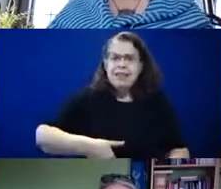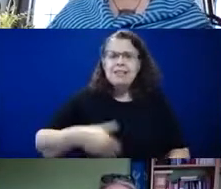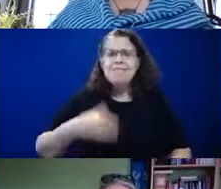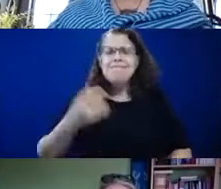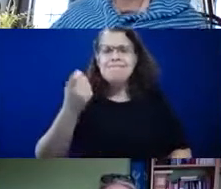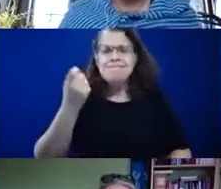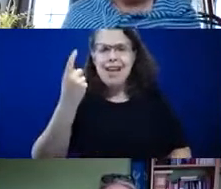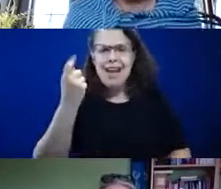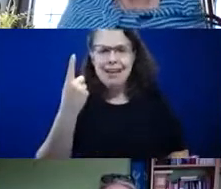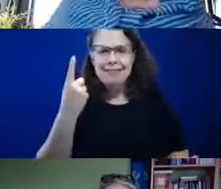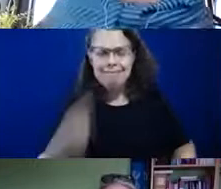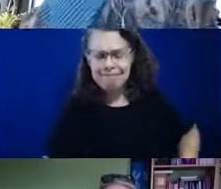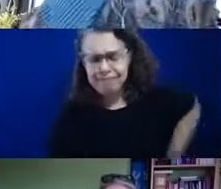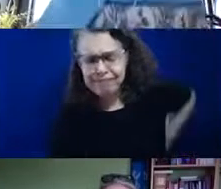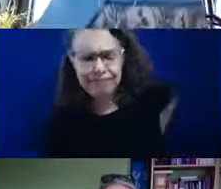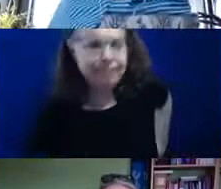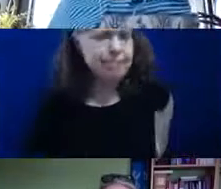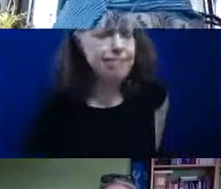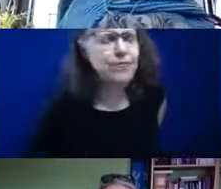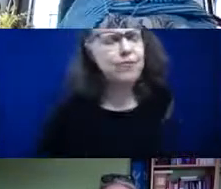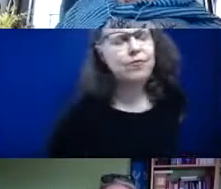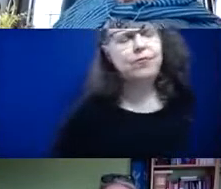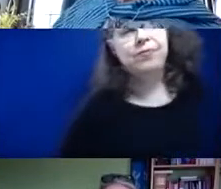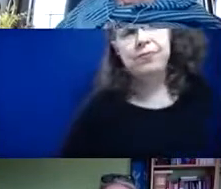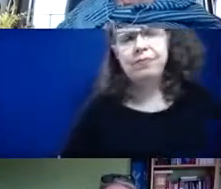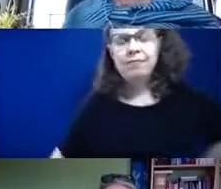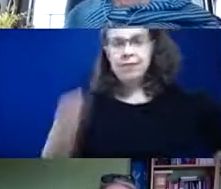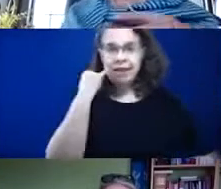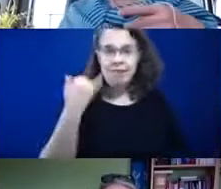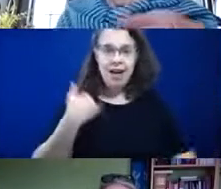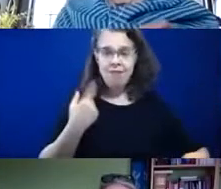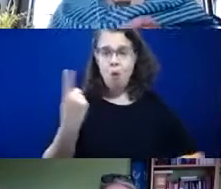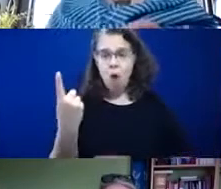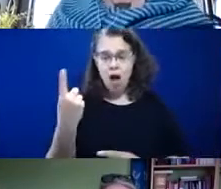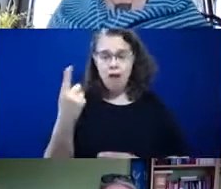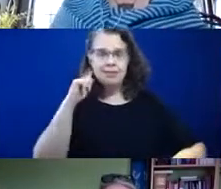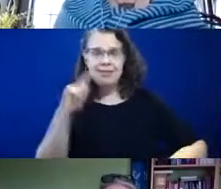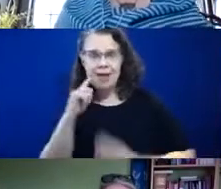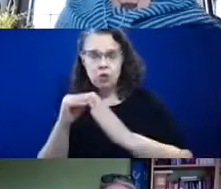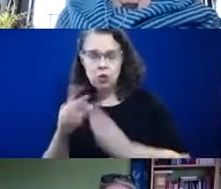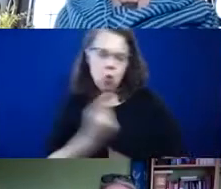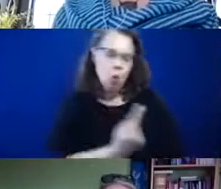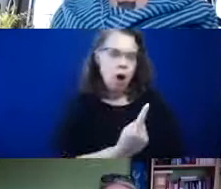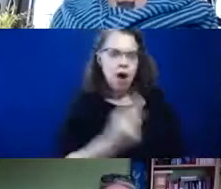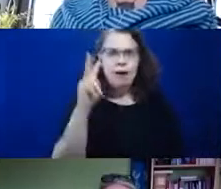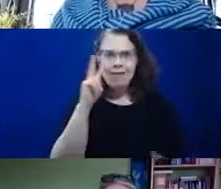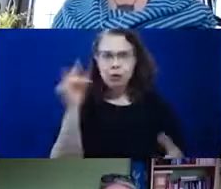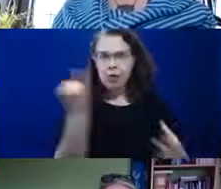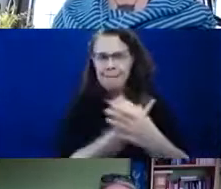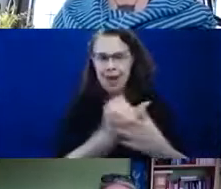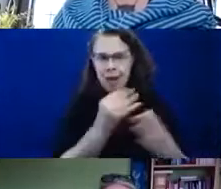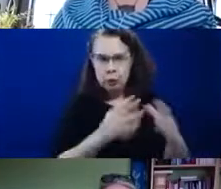right, if I have a singular deaf student or visually impaired student, that